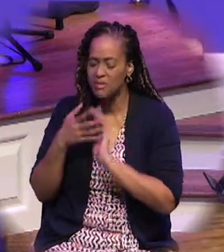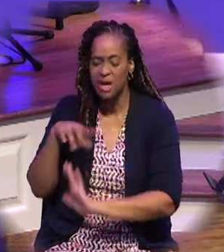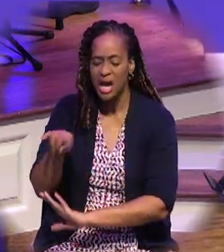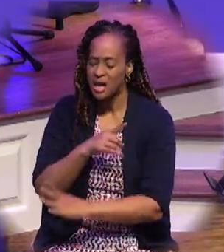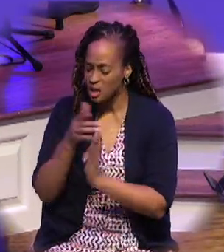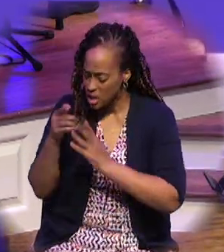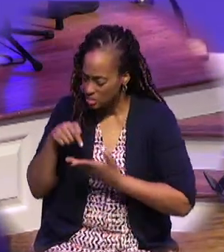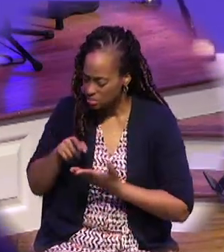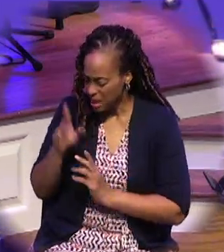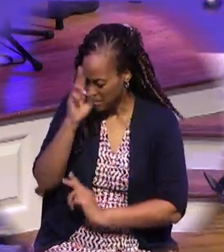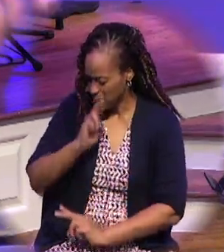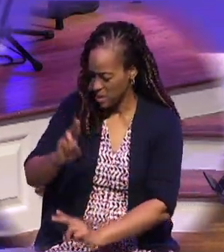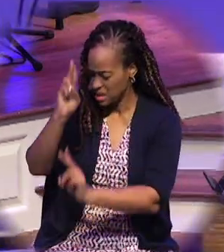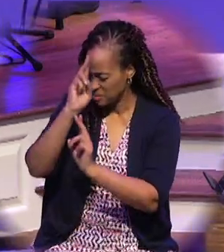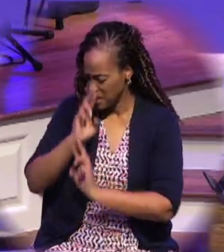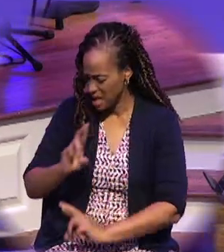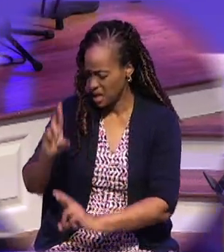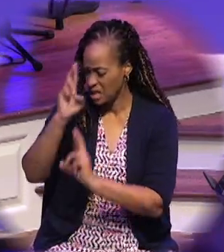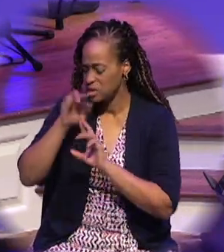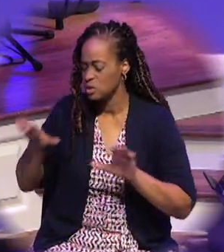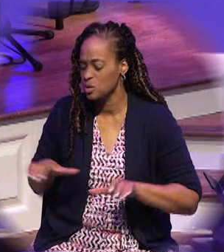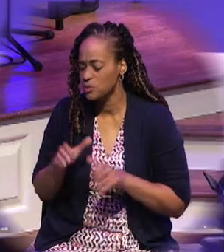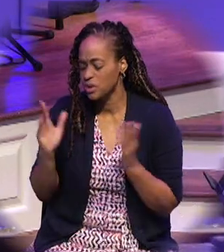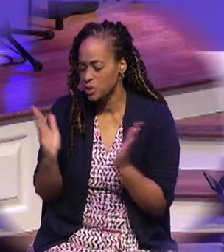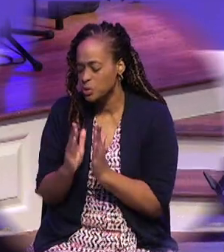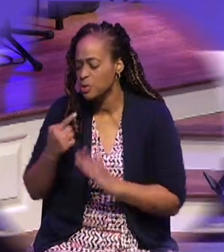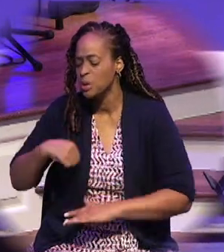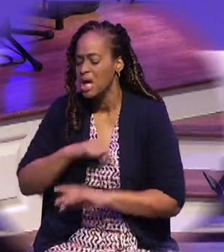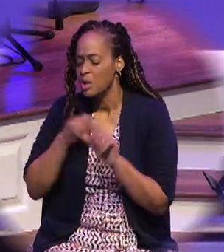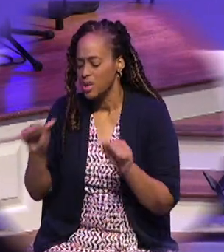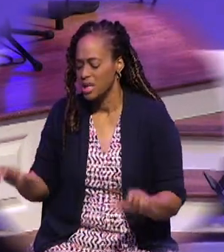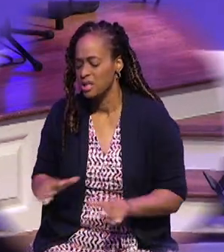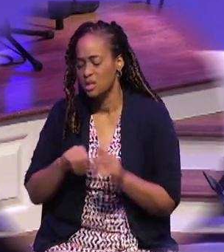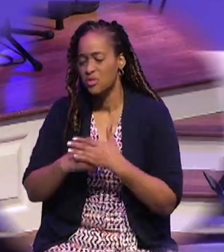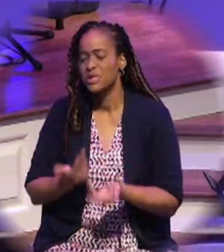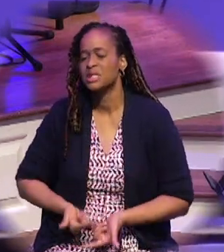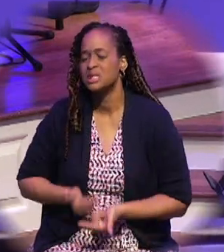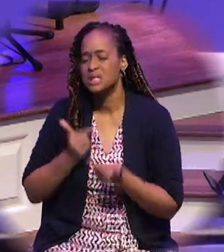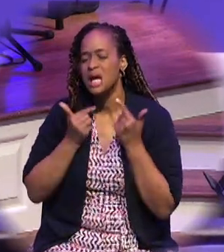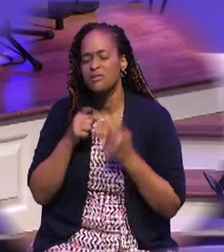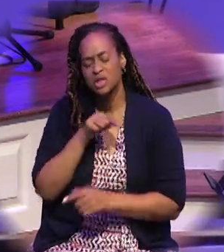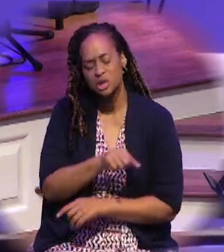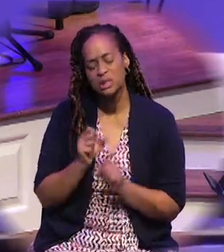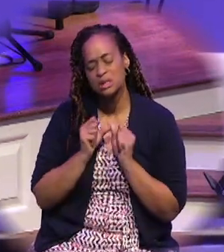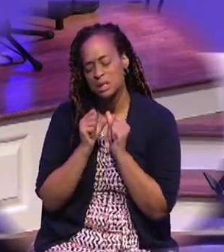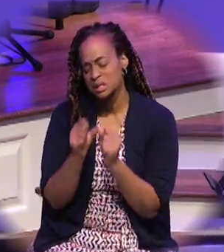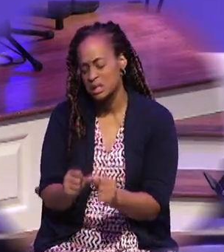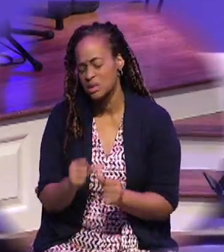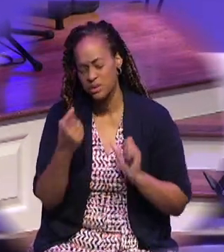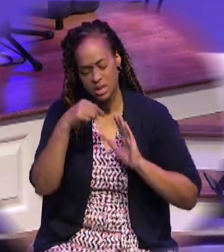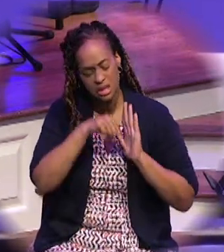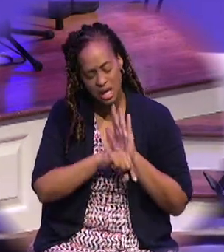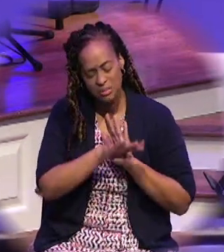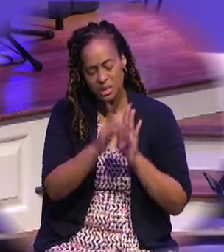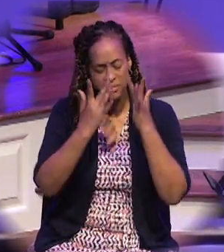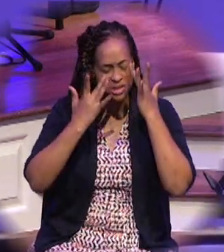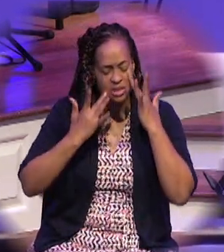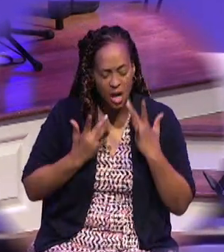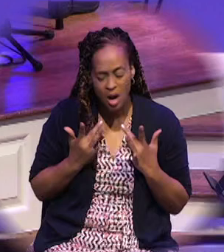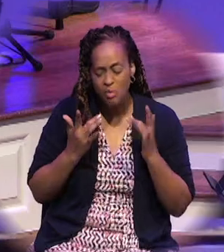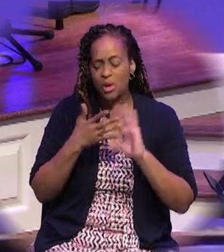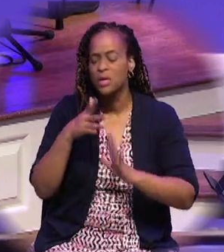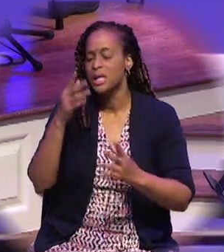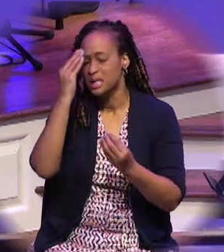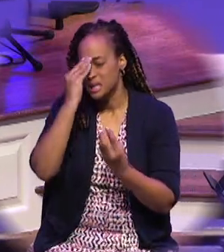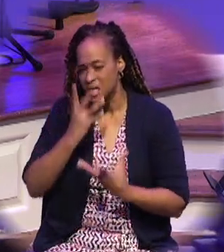my respects and do the little that we can do in this life. She's still in the depths of sorrow when it tells